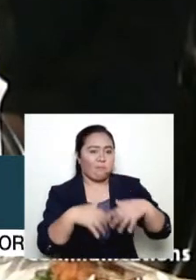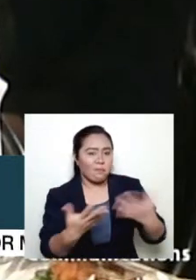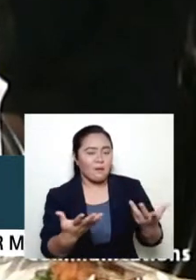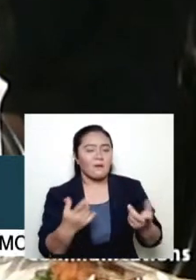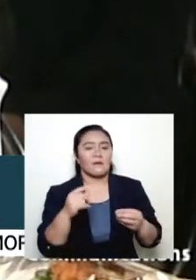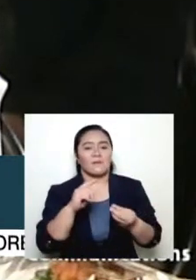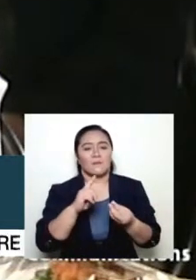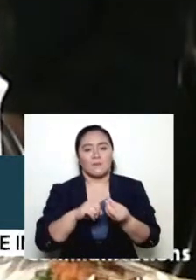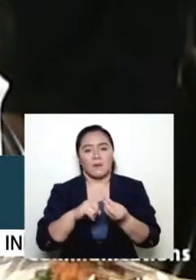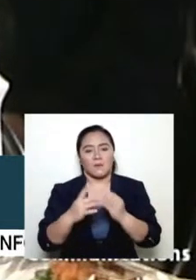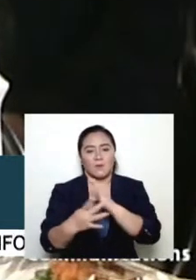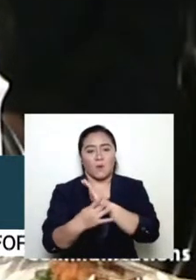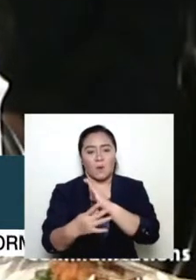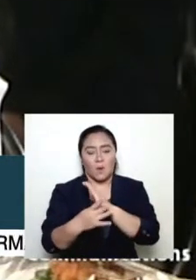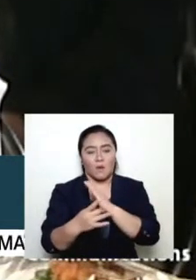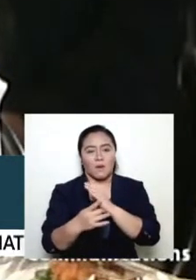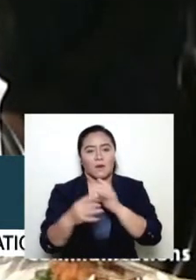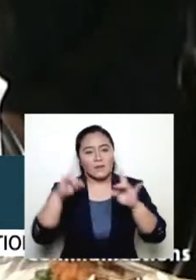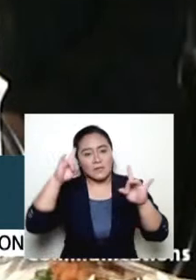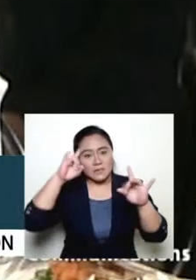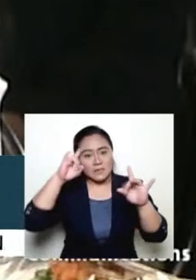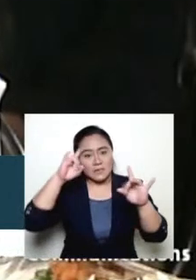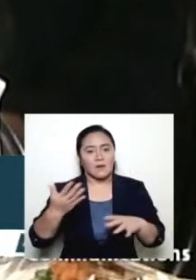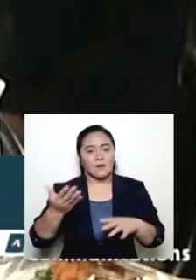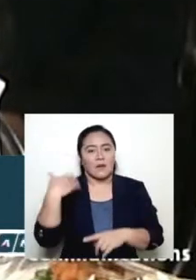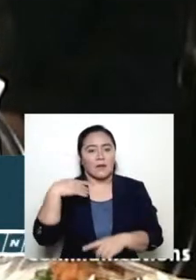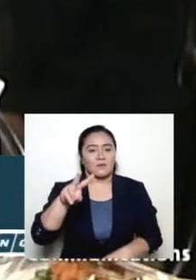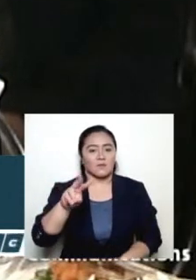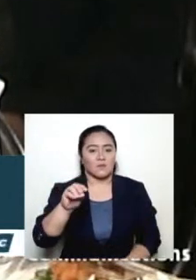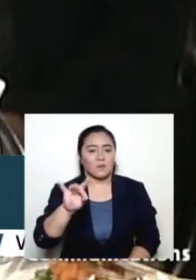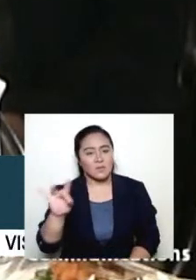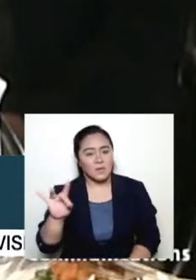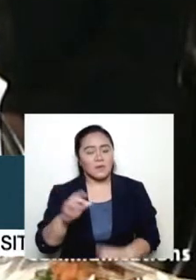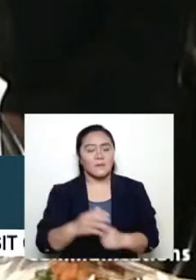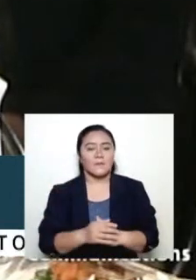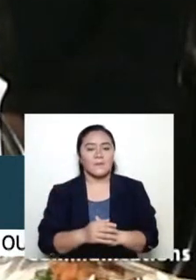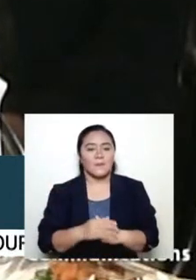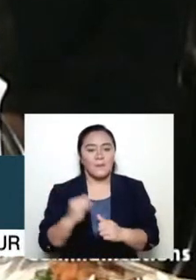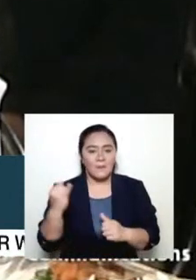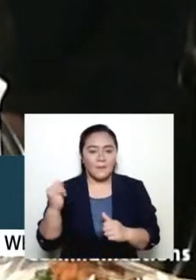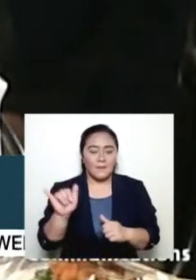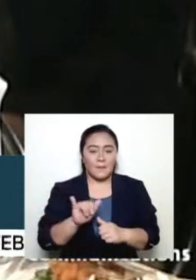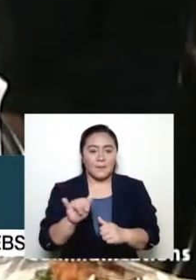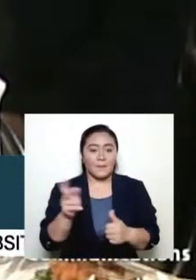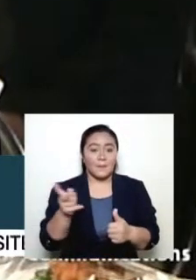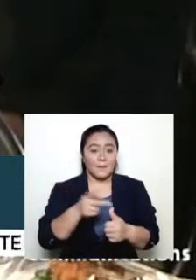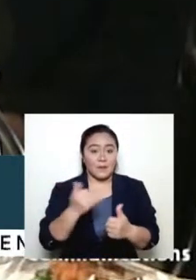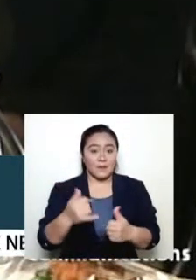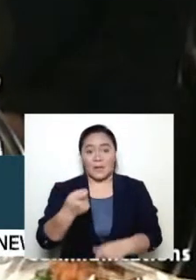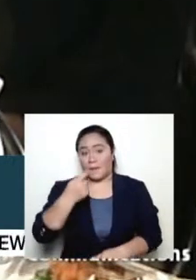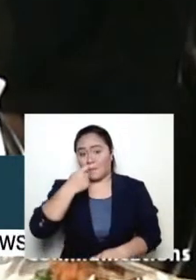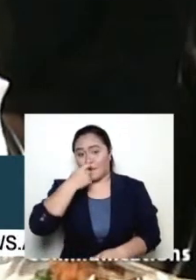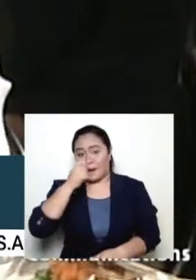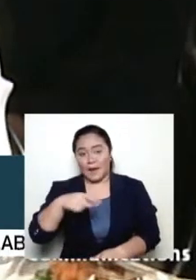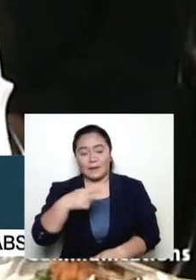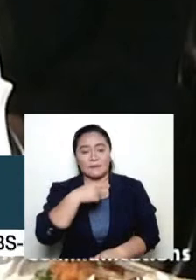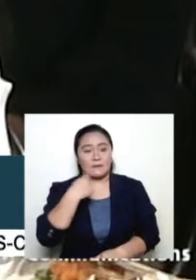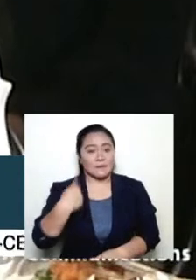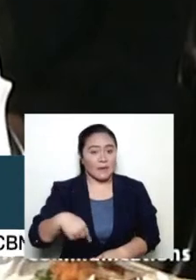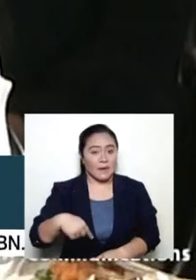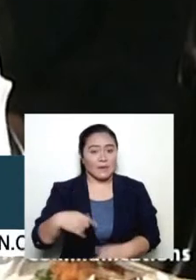of 2008, and also the first Russia-Ukraine conflict in